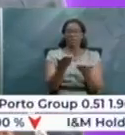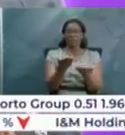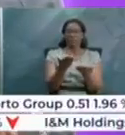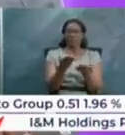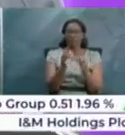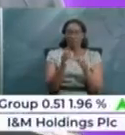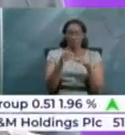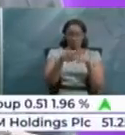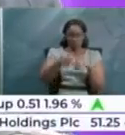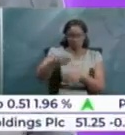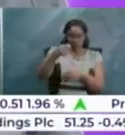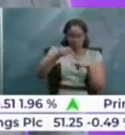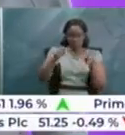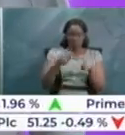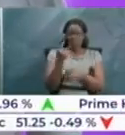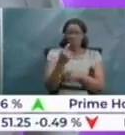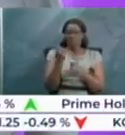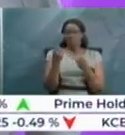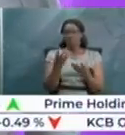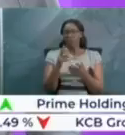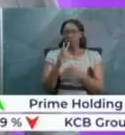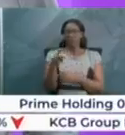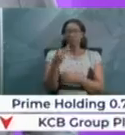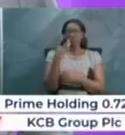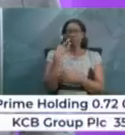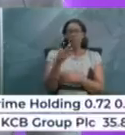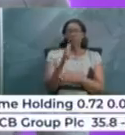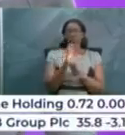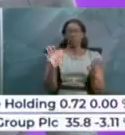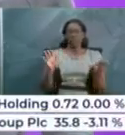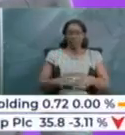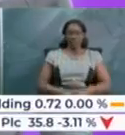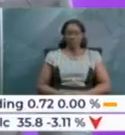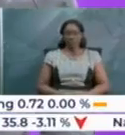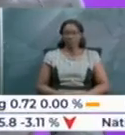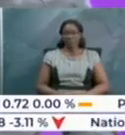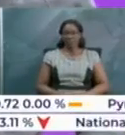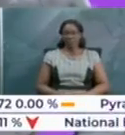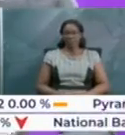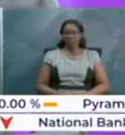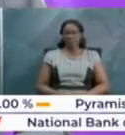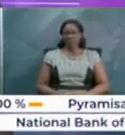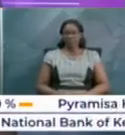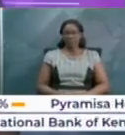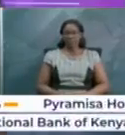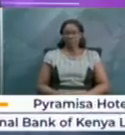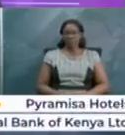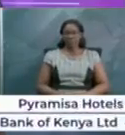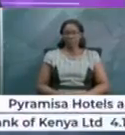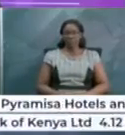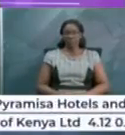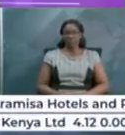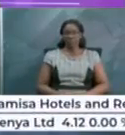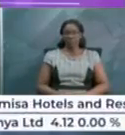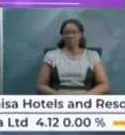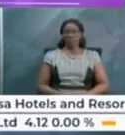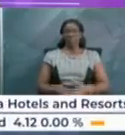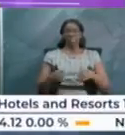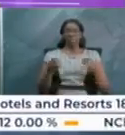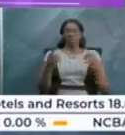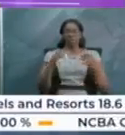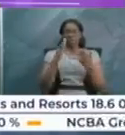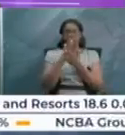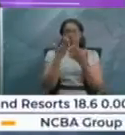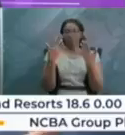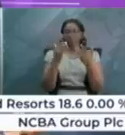food basket at only 2,400 Kenya shillings. Great. Yeah. Well, that brings us to the end of SOKO today.